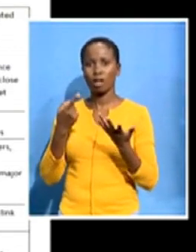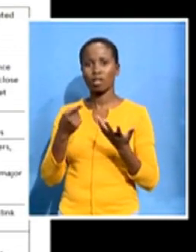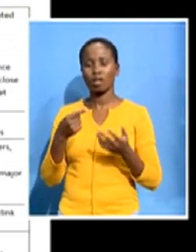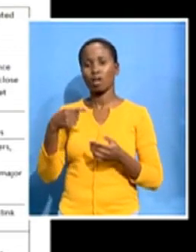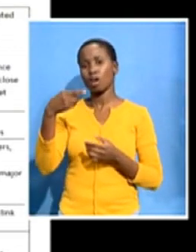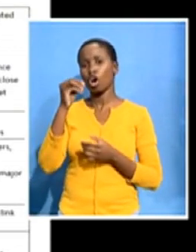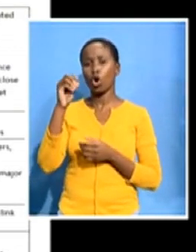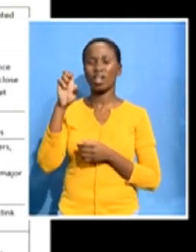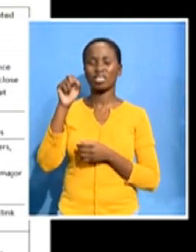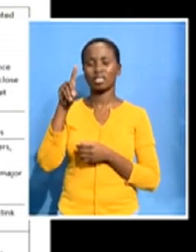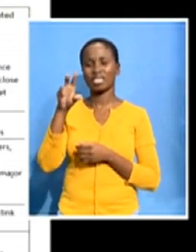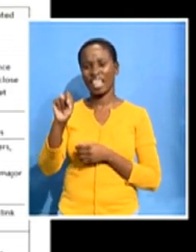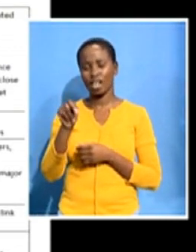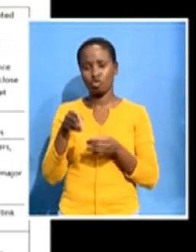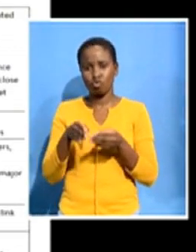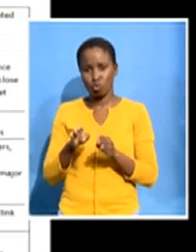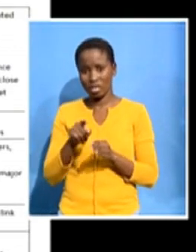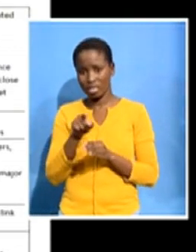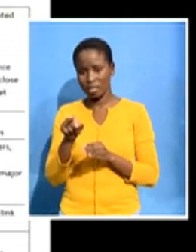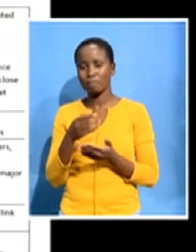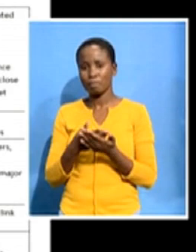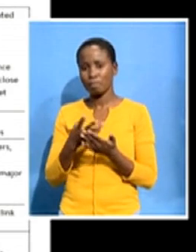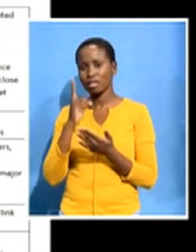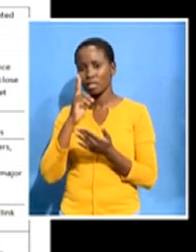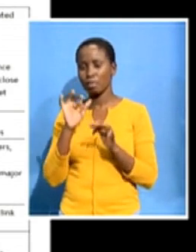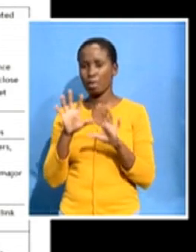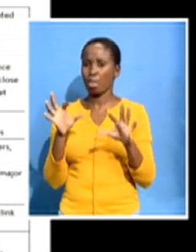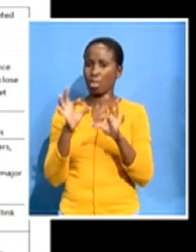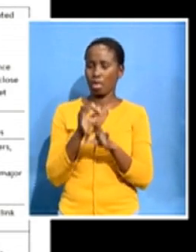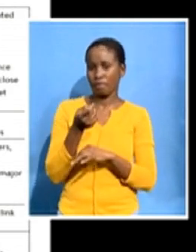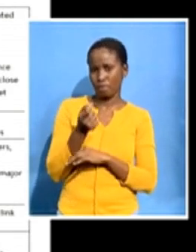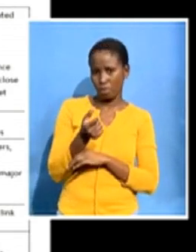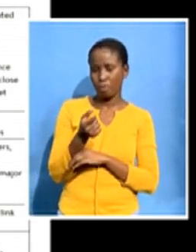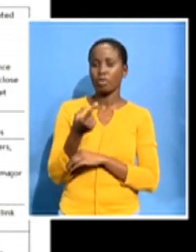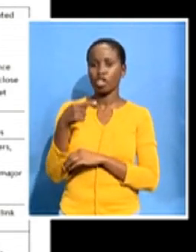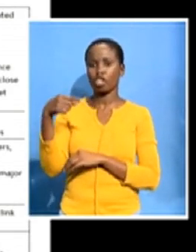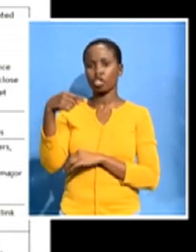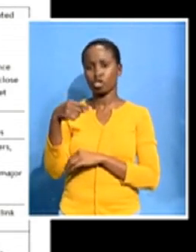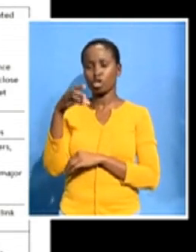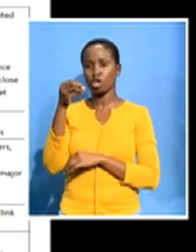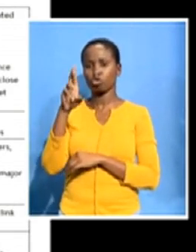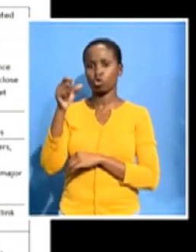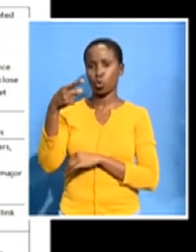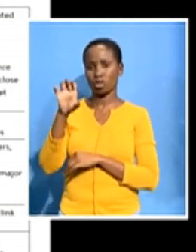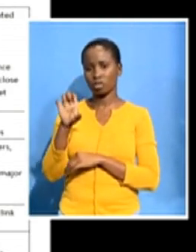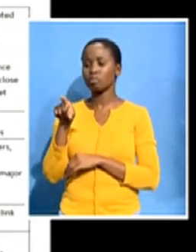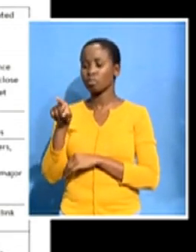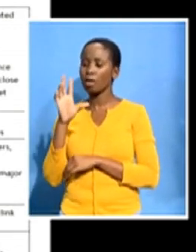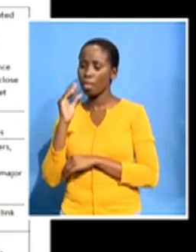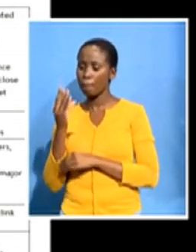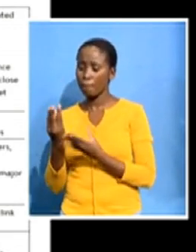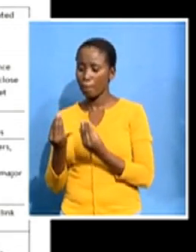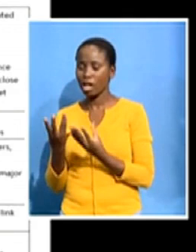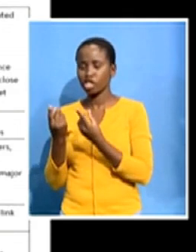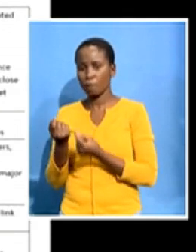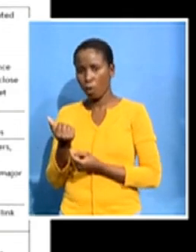Hessequa, but it's small numbers. George, there was an increase, but it's small numbers. And generally all over in Overberg